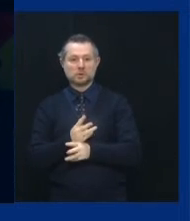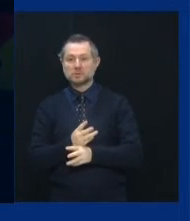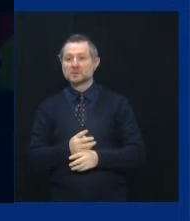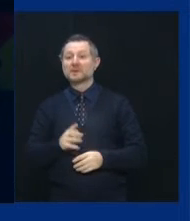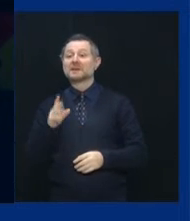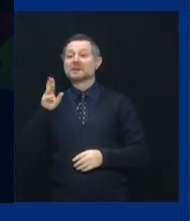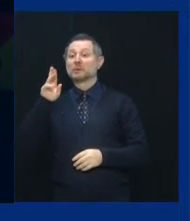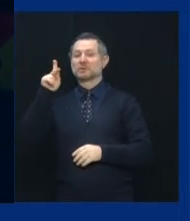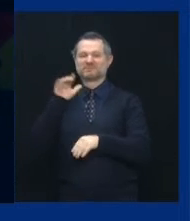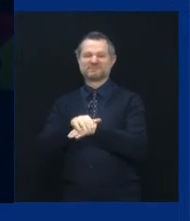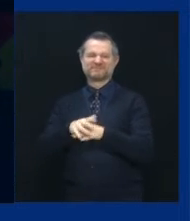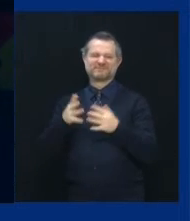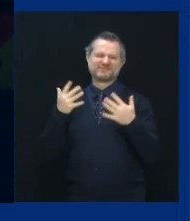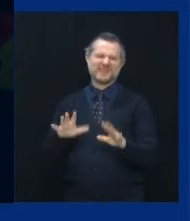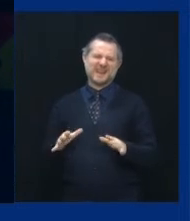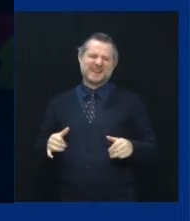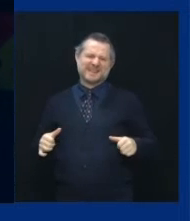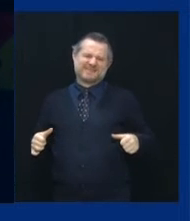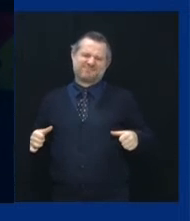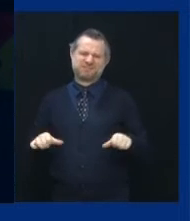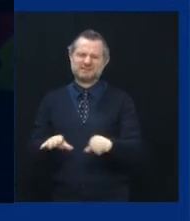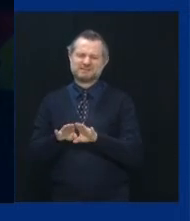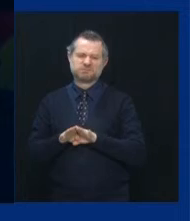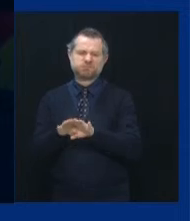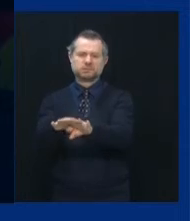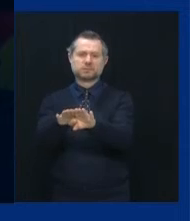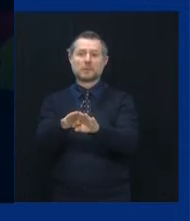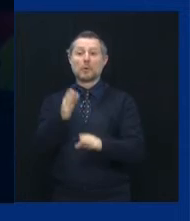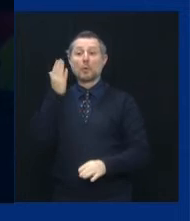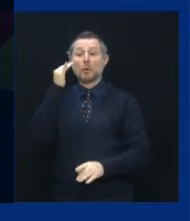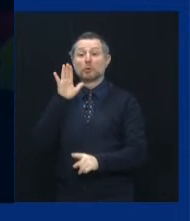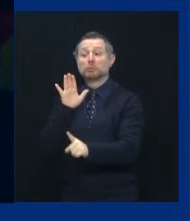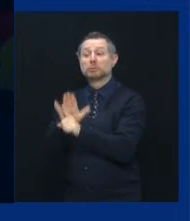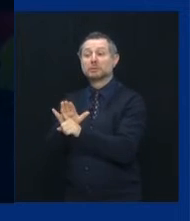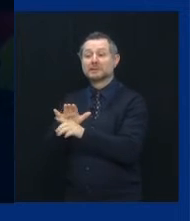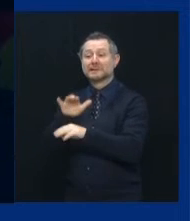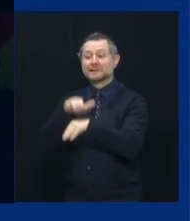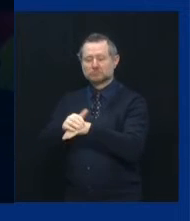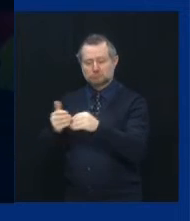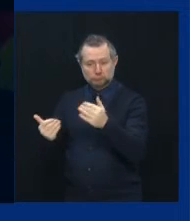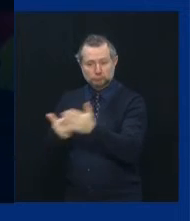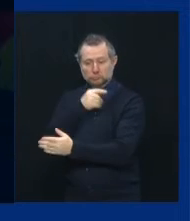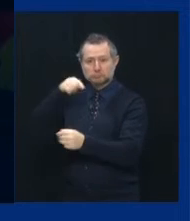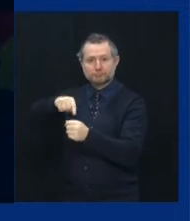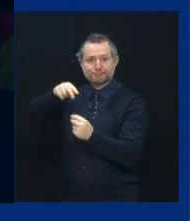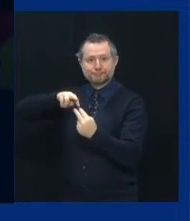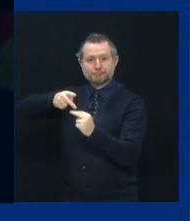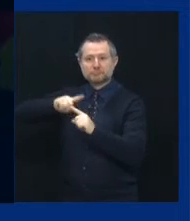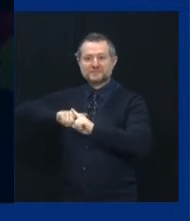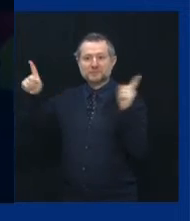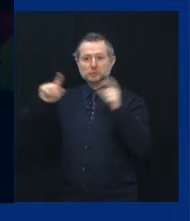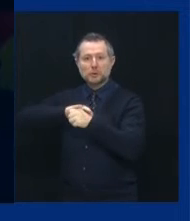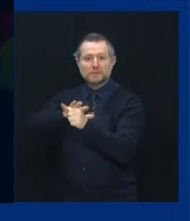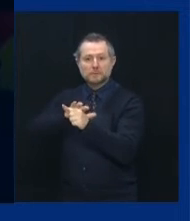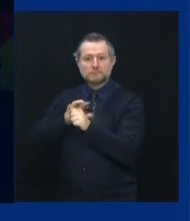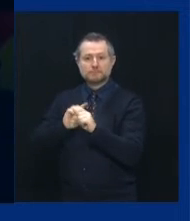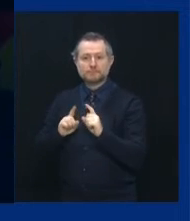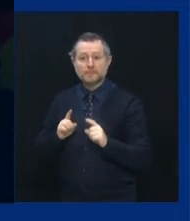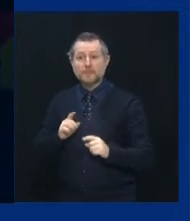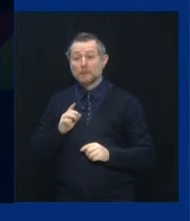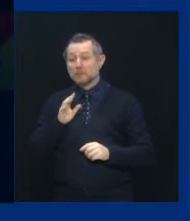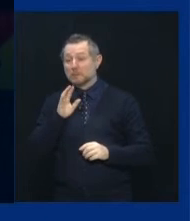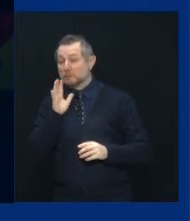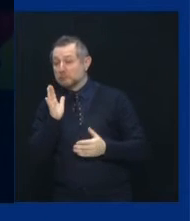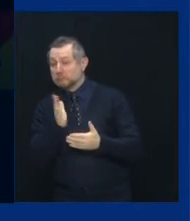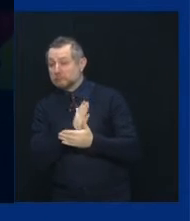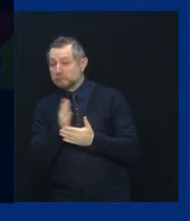down because of the UK strain. In several weeks, the UK strain